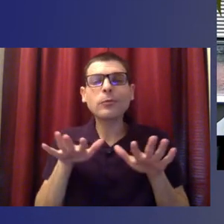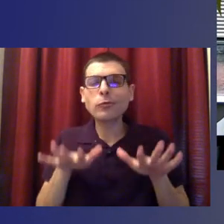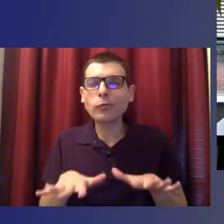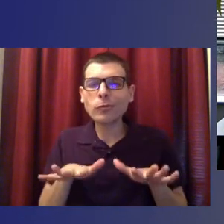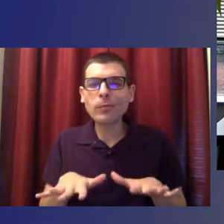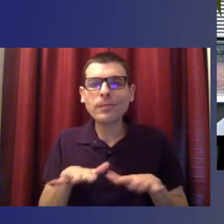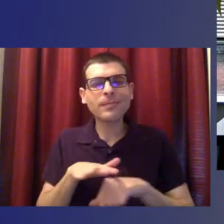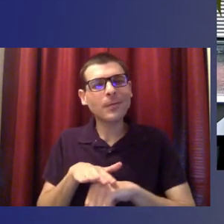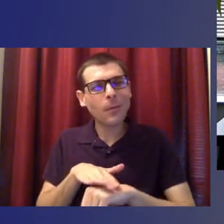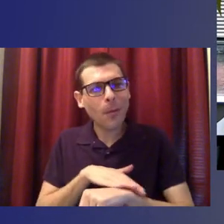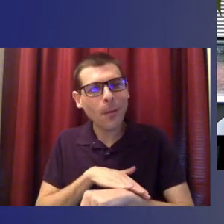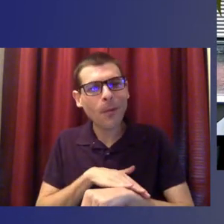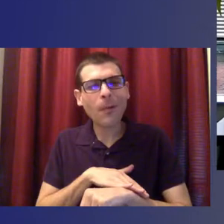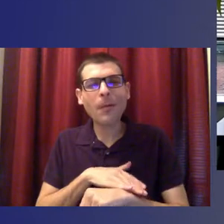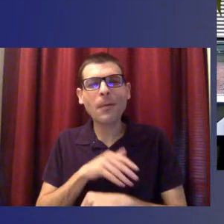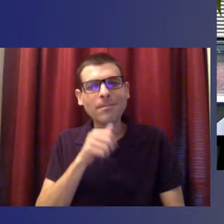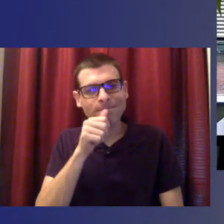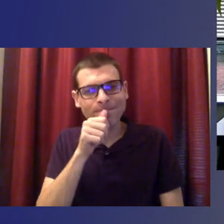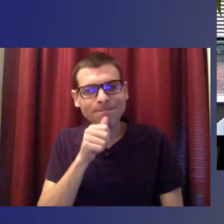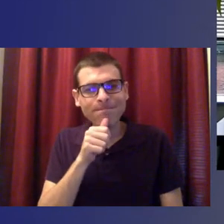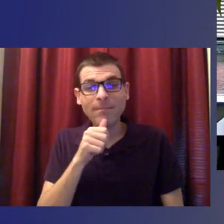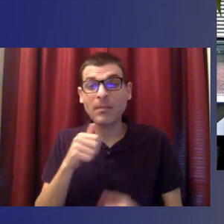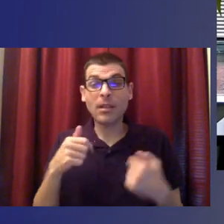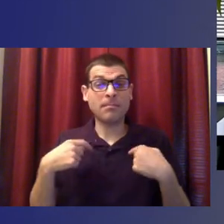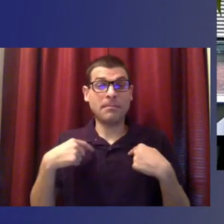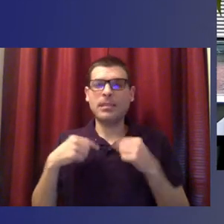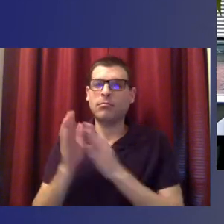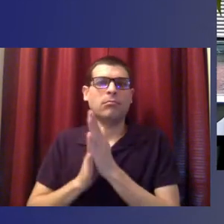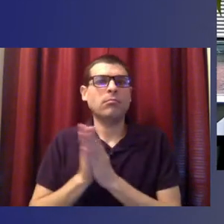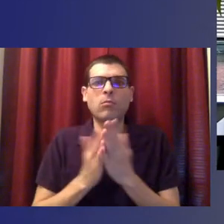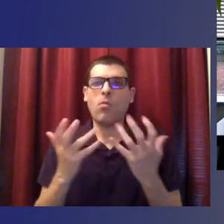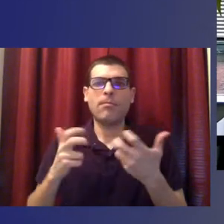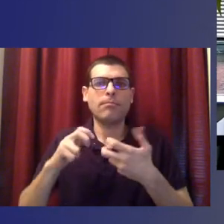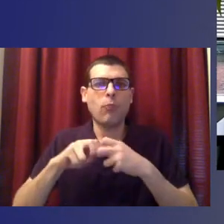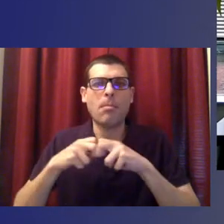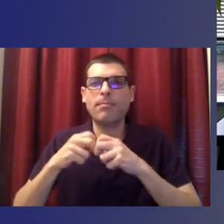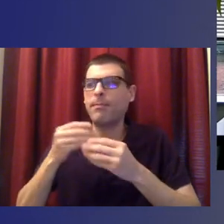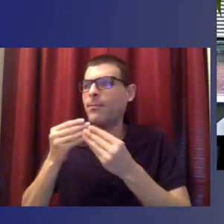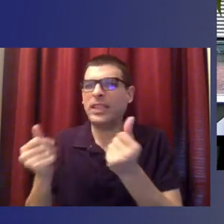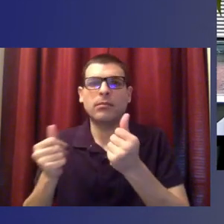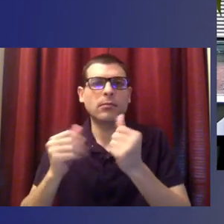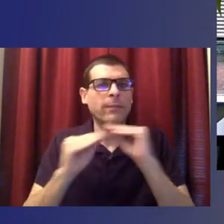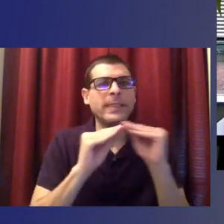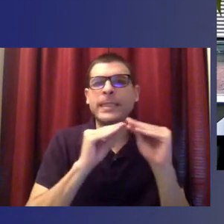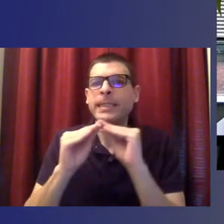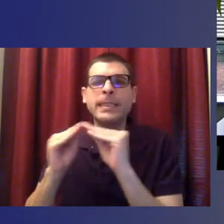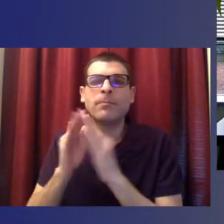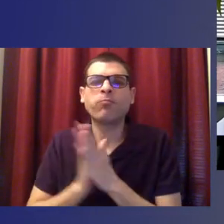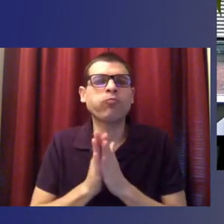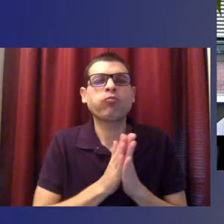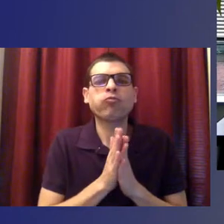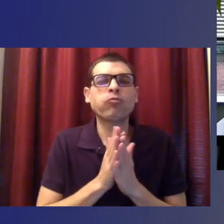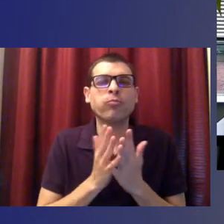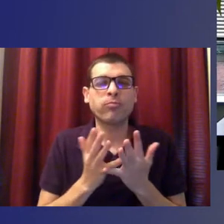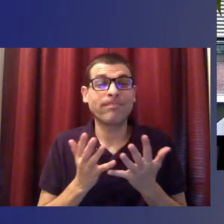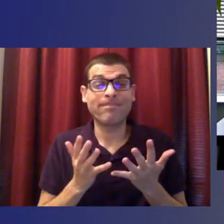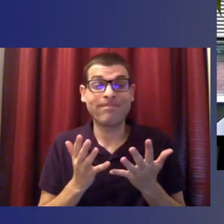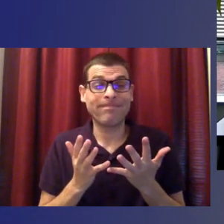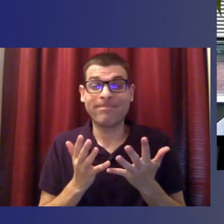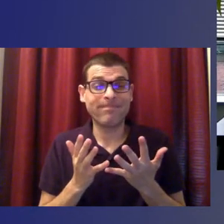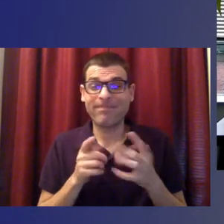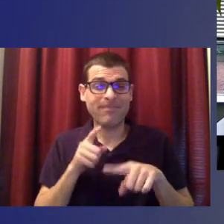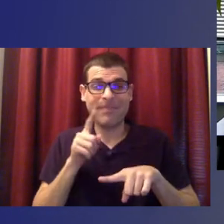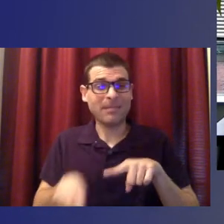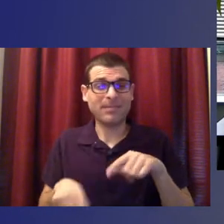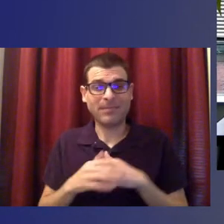of problems out there, and I want to get in there and fix it all. But to do things the right way